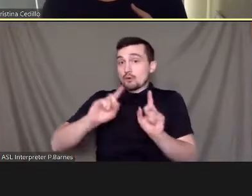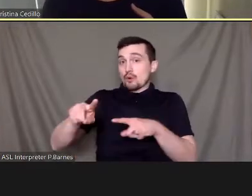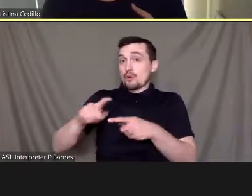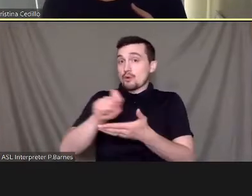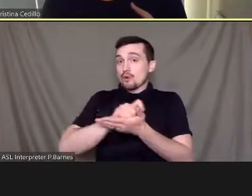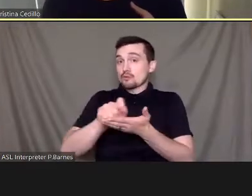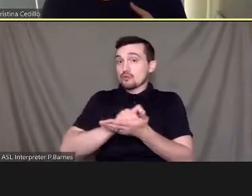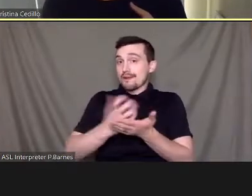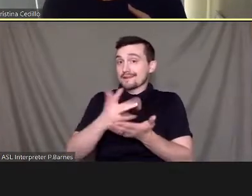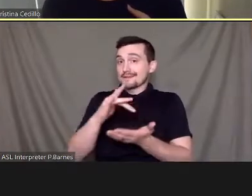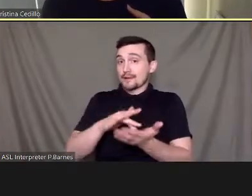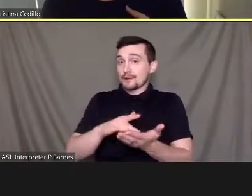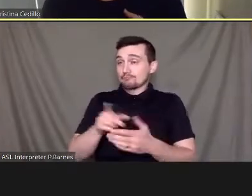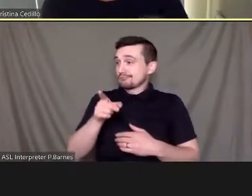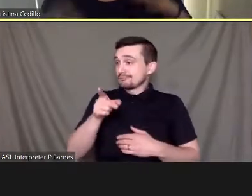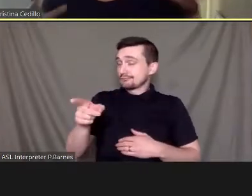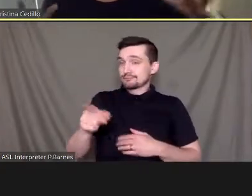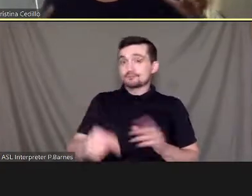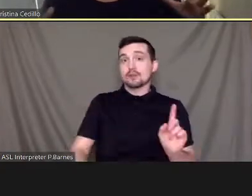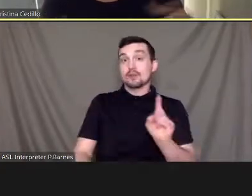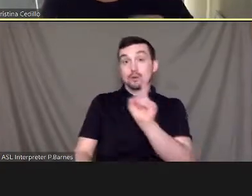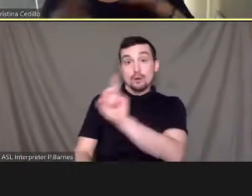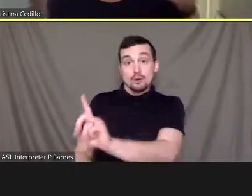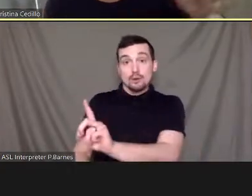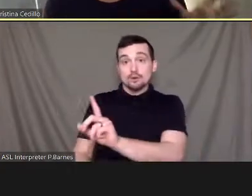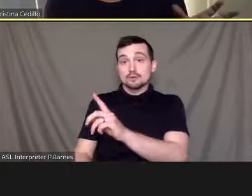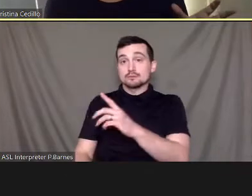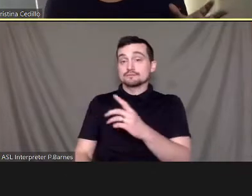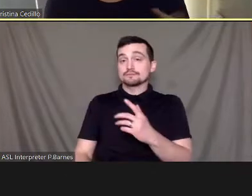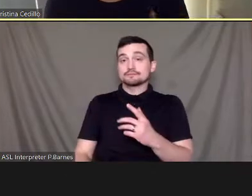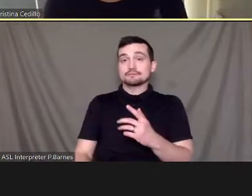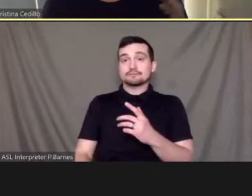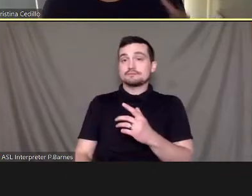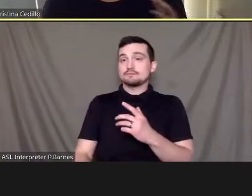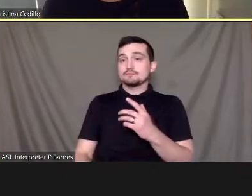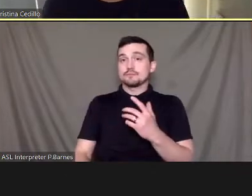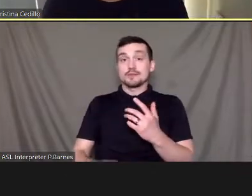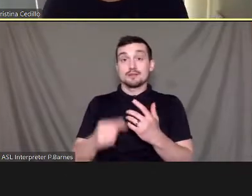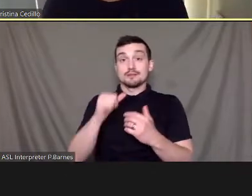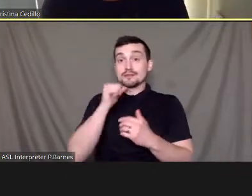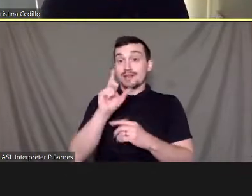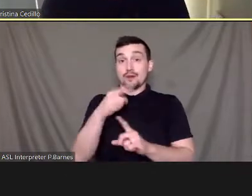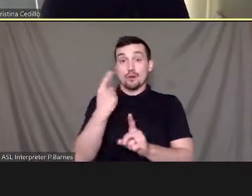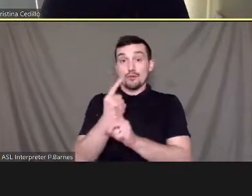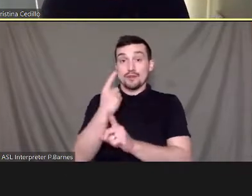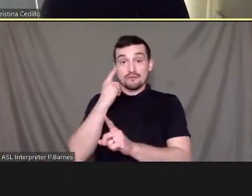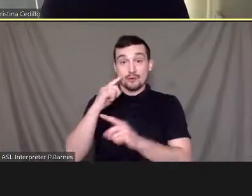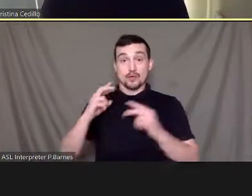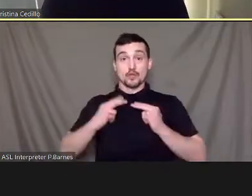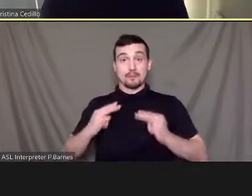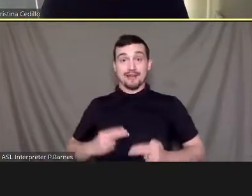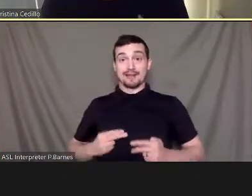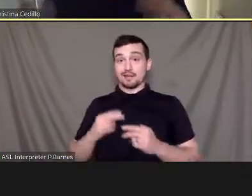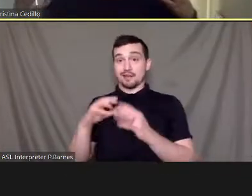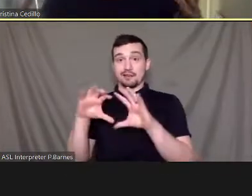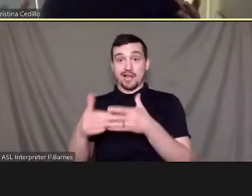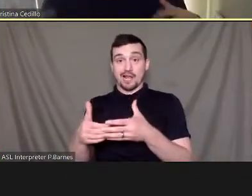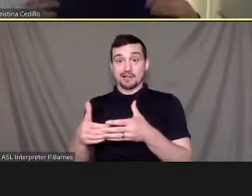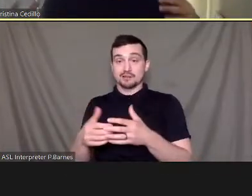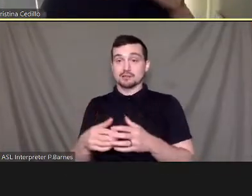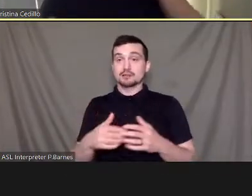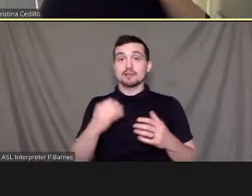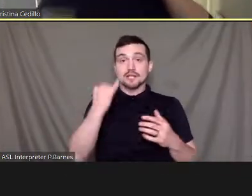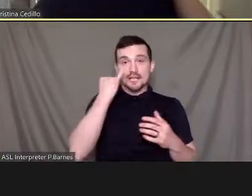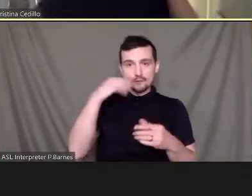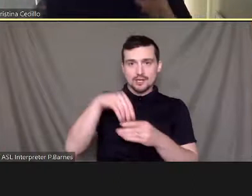you know, in classes outside the humanities, it might be the case where, you know, those of us in rhetoric